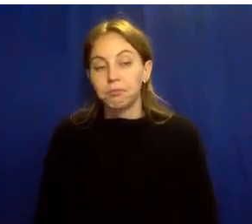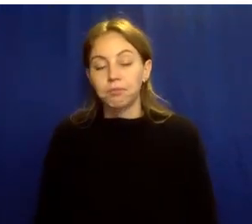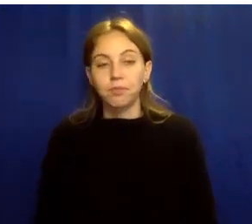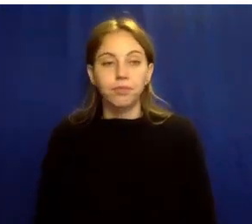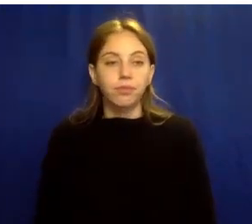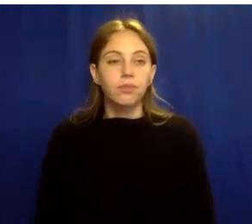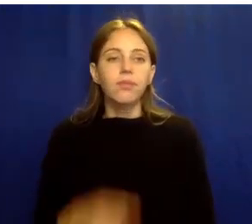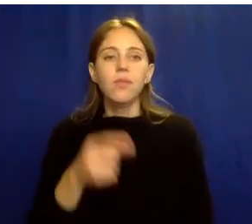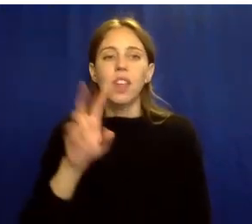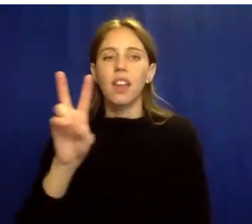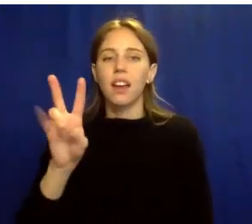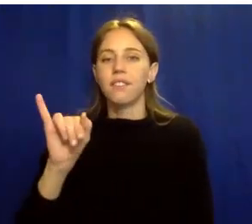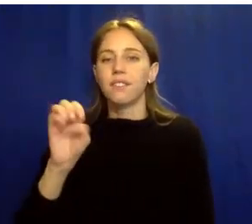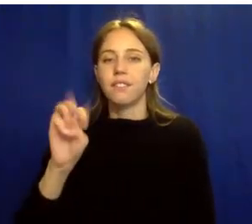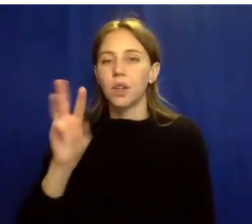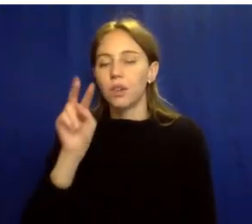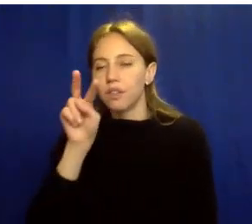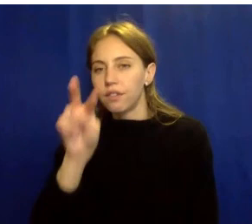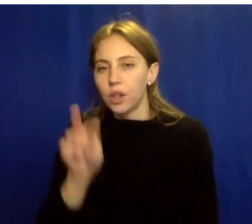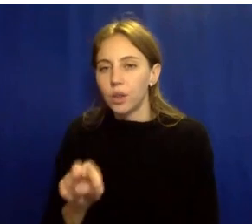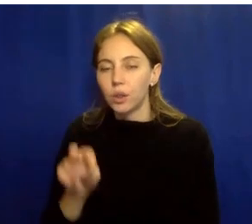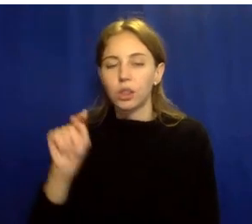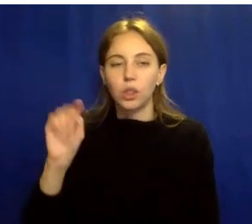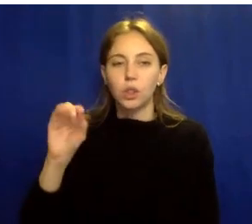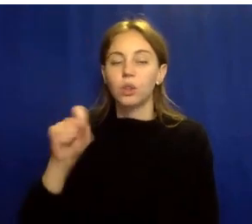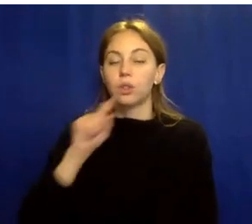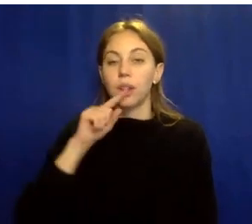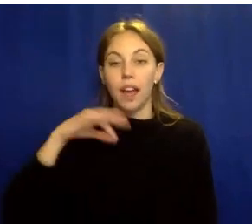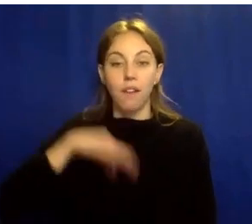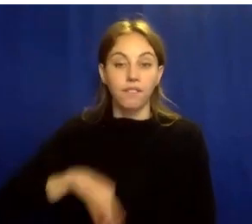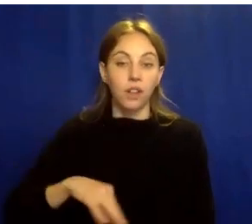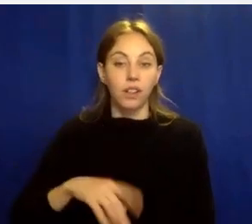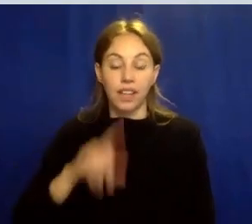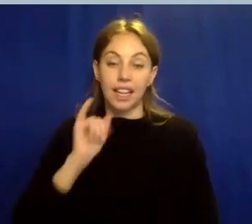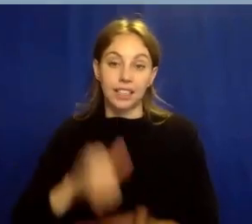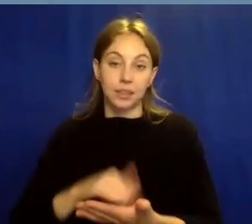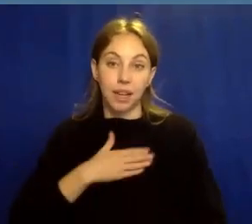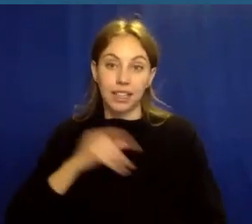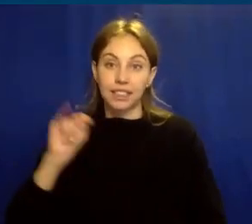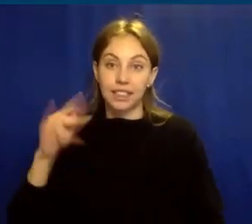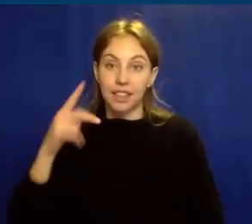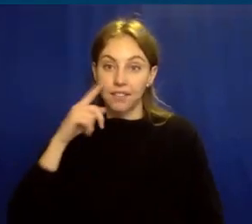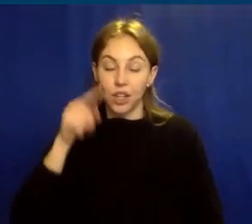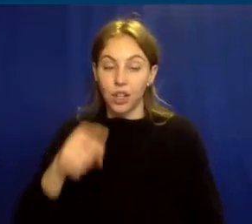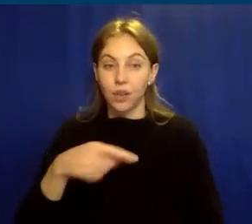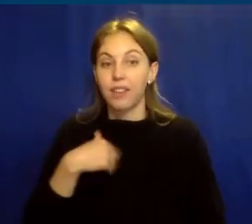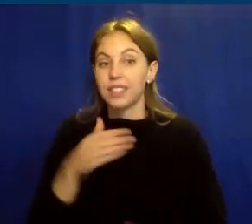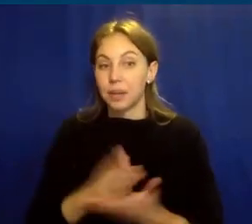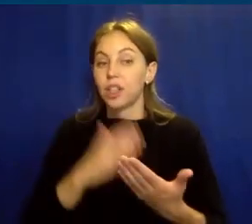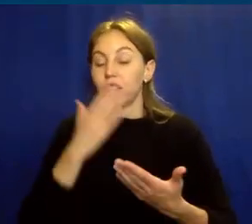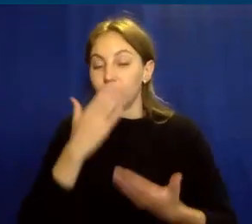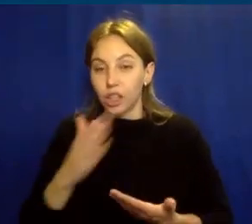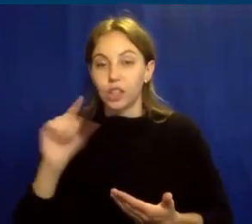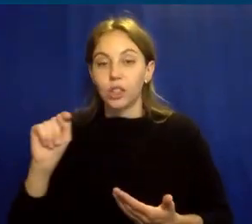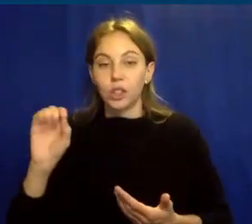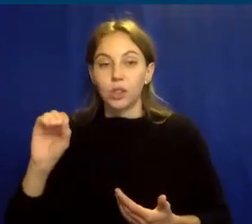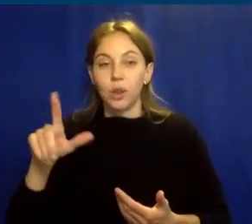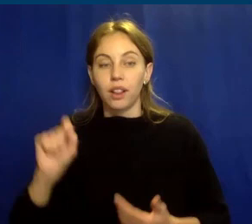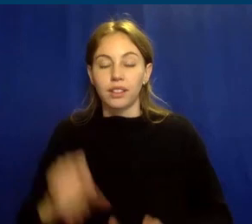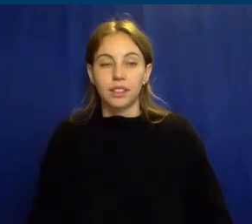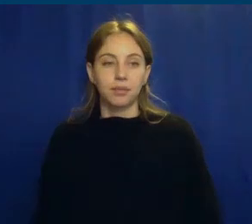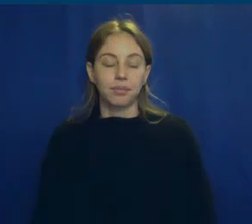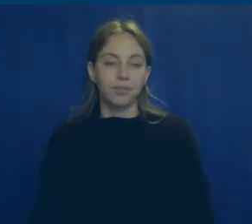view tools are very helpful, and that's my tip for you. there are some good tools in there to help you out.